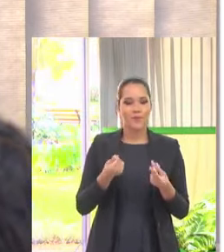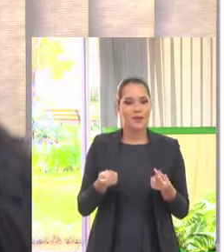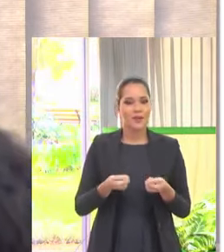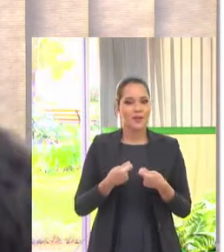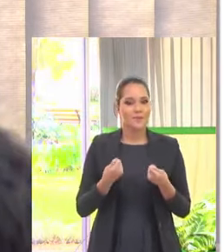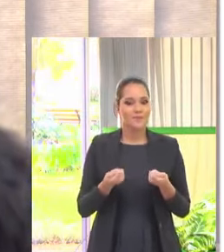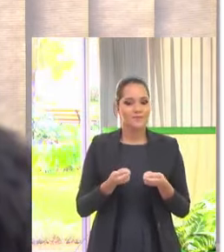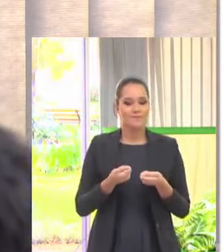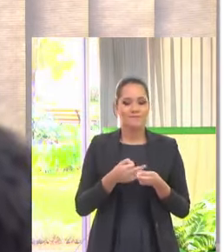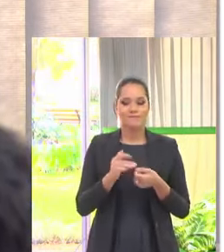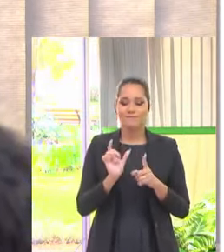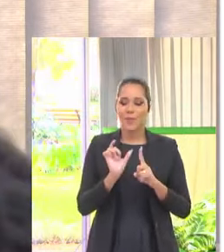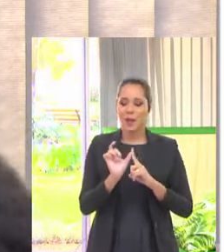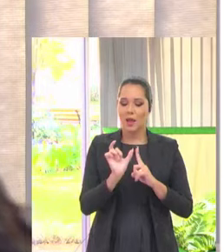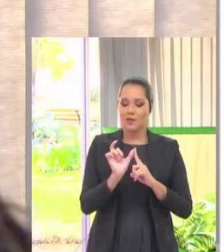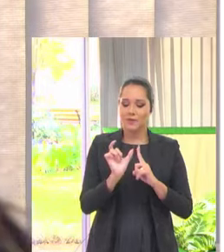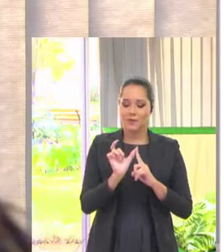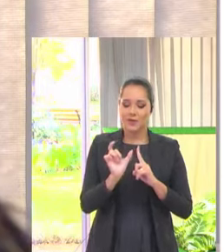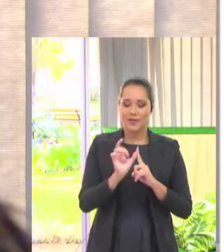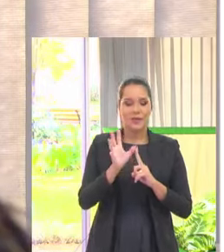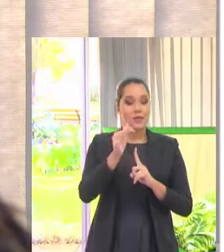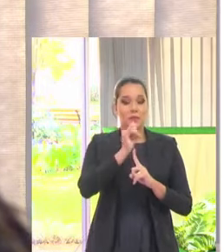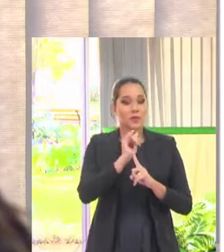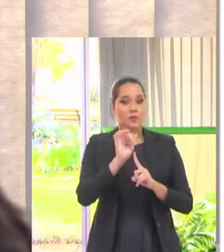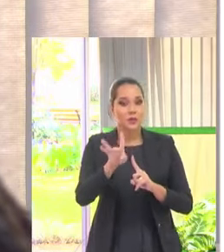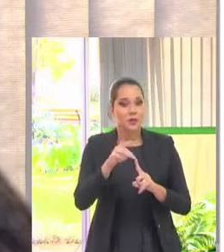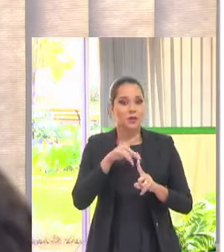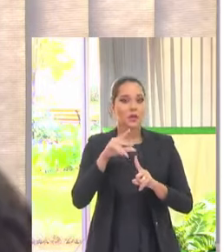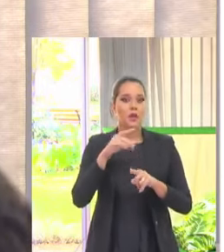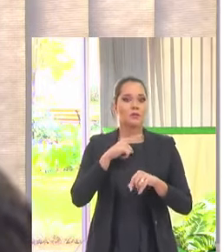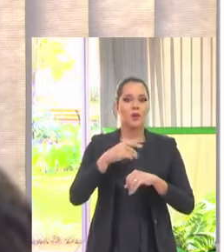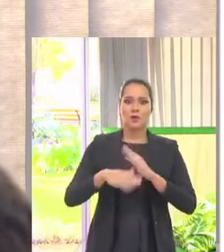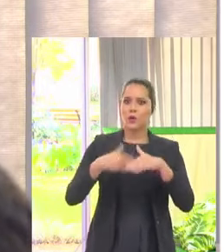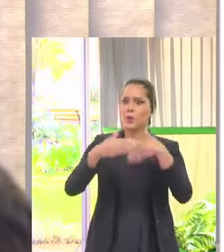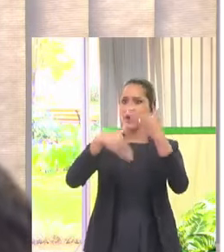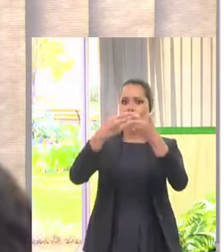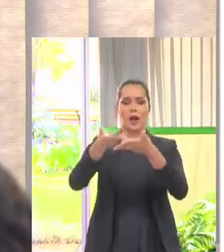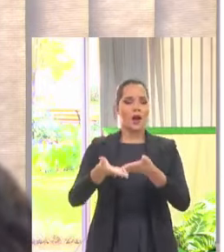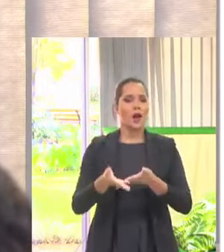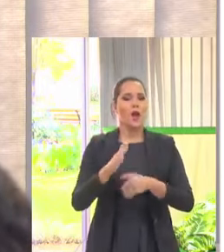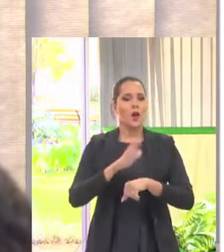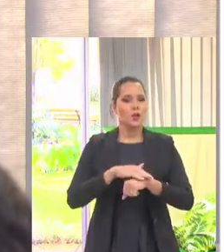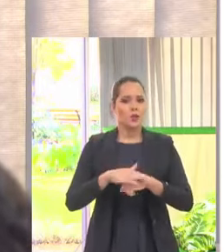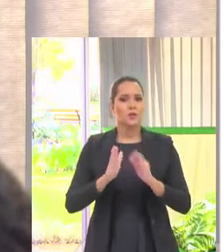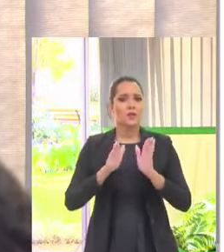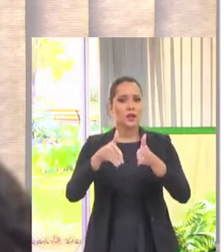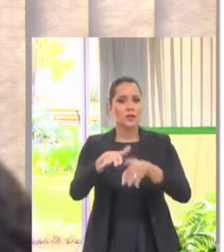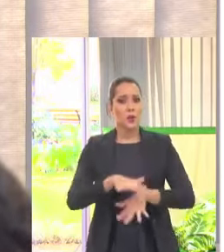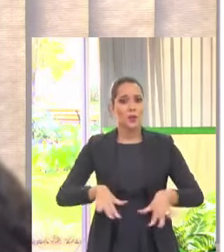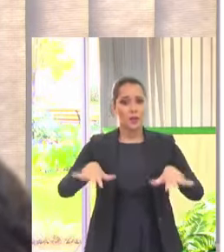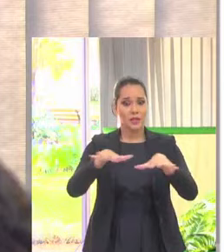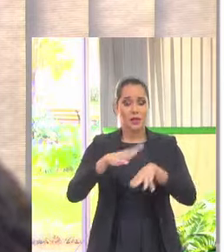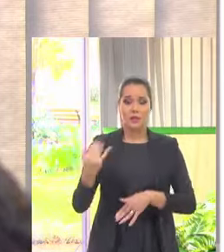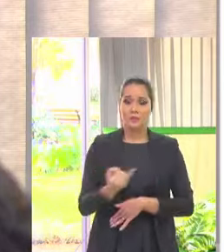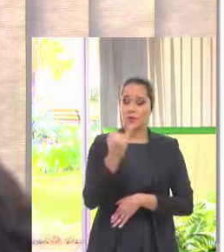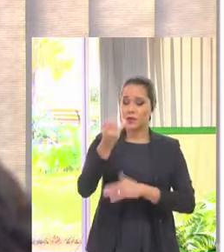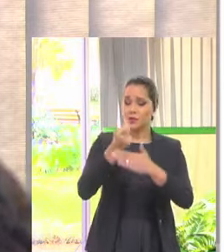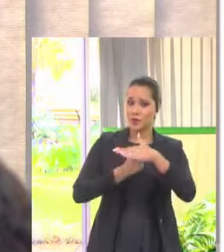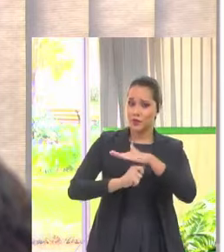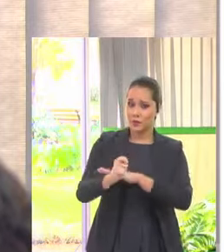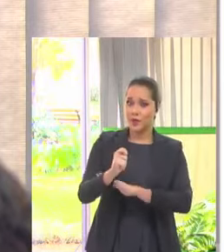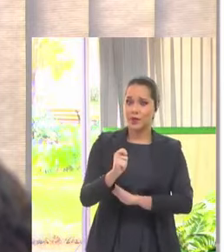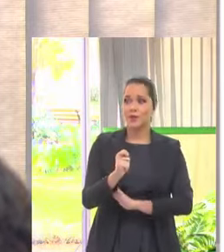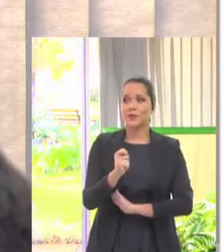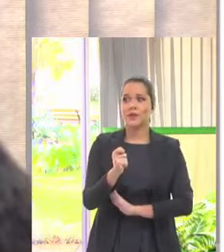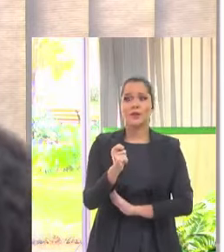to recover, the identification of core areas for investment. I would